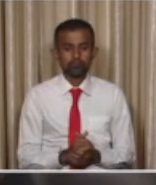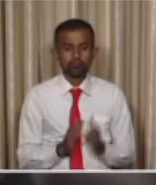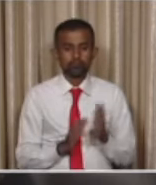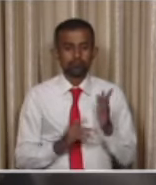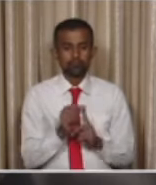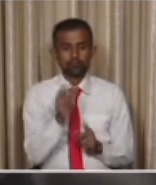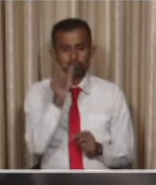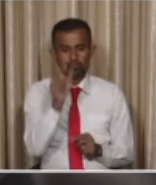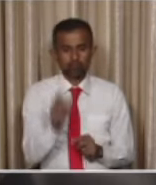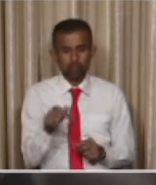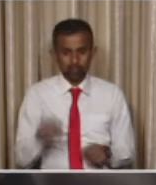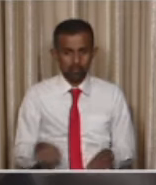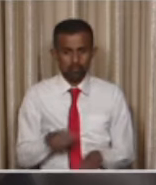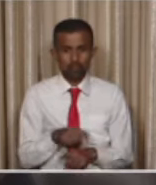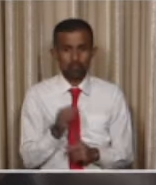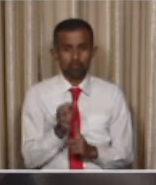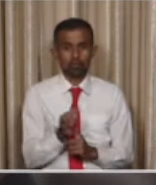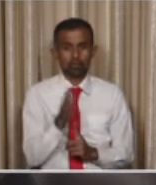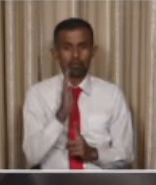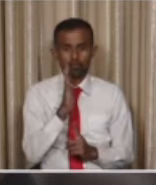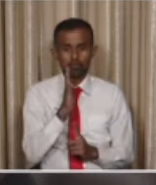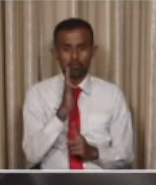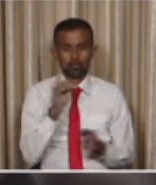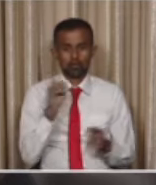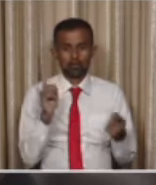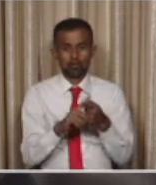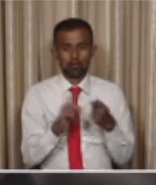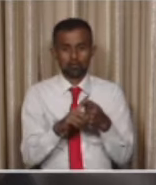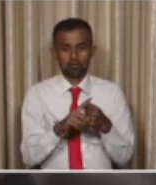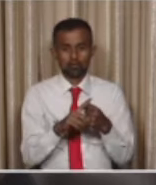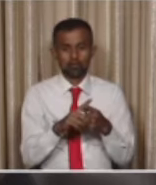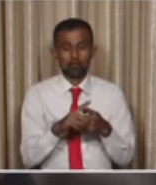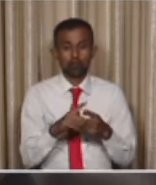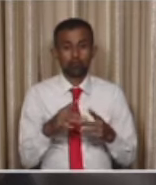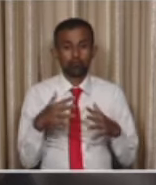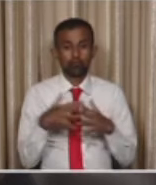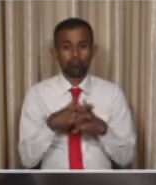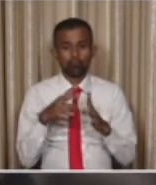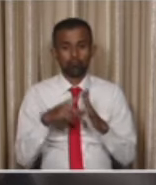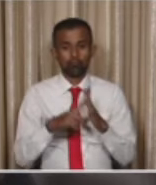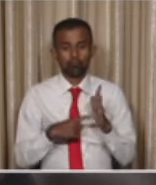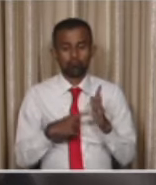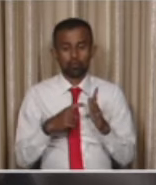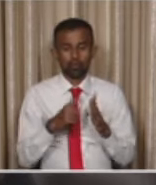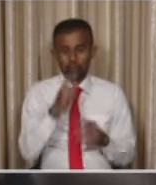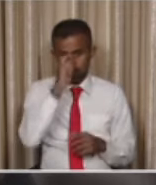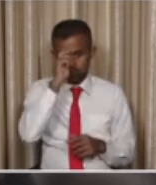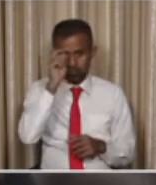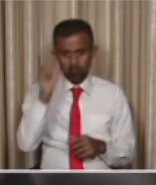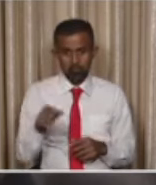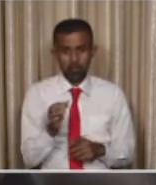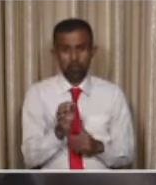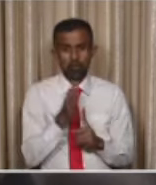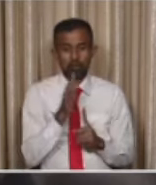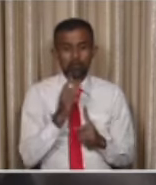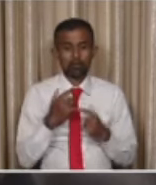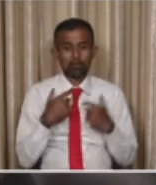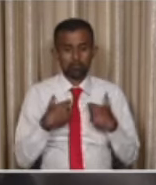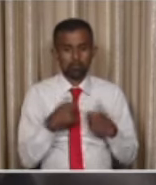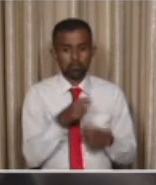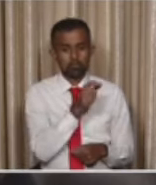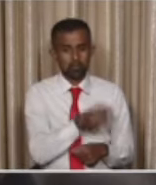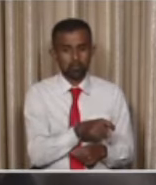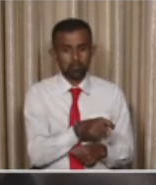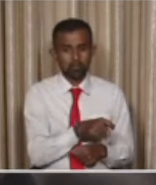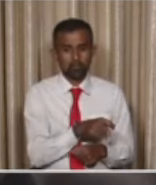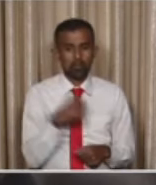Council. He claims that there were about 75 or so new laws